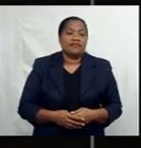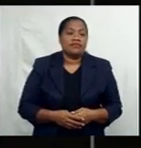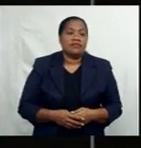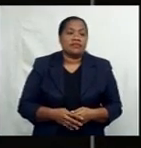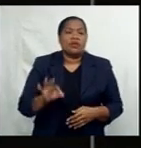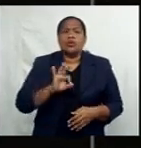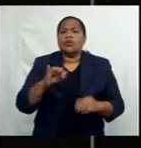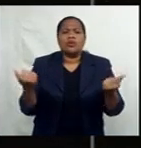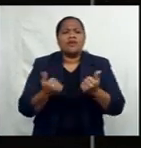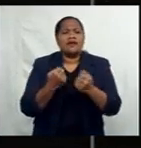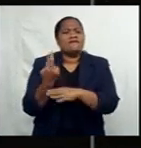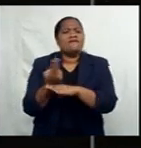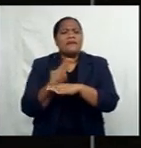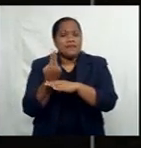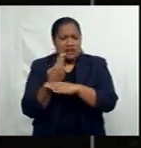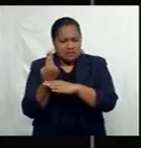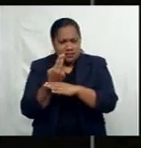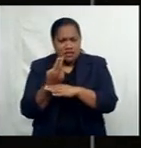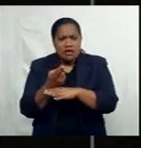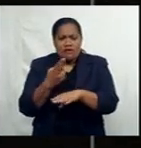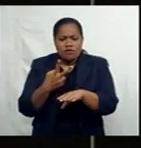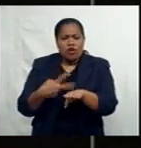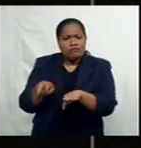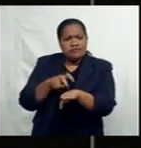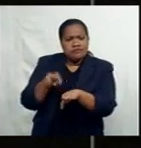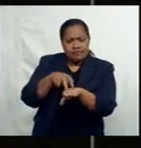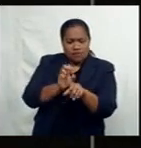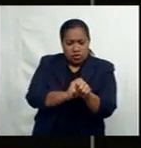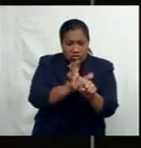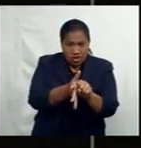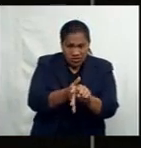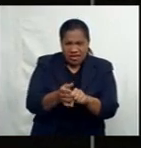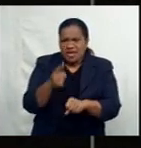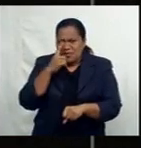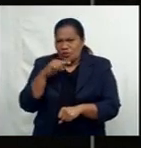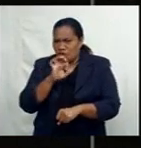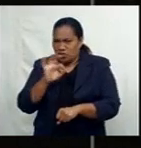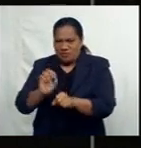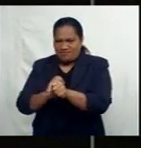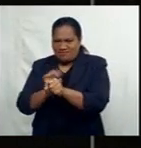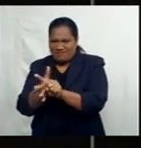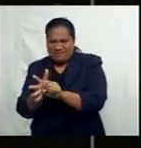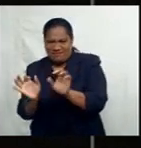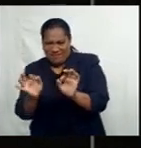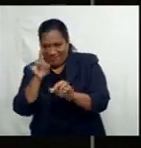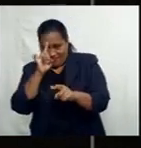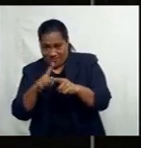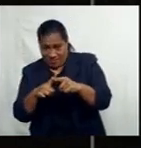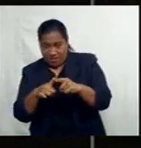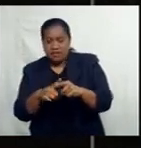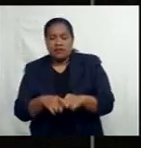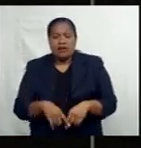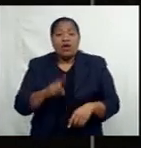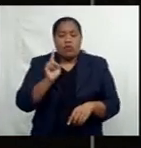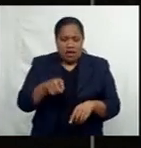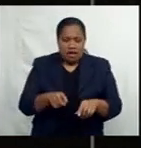to transport COVID and non-COVID patients has been a challenge for St. John's Fiji since the pandemic started.